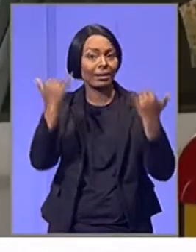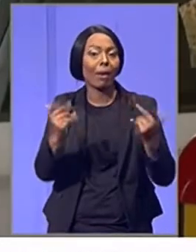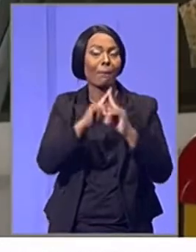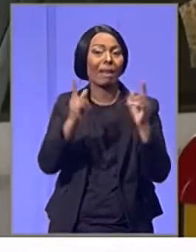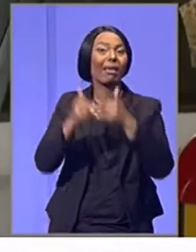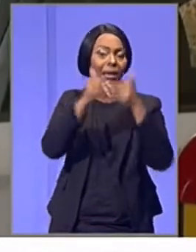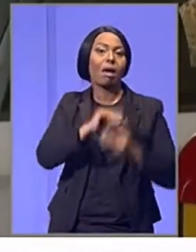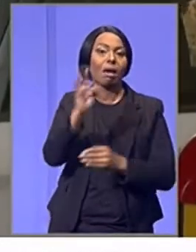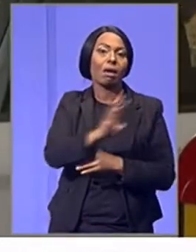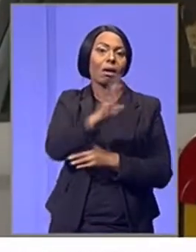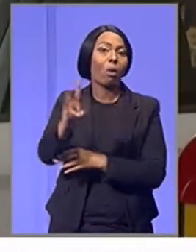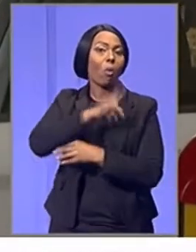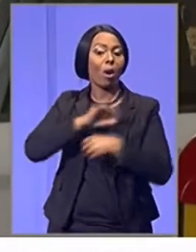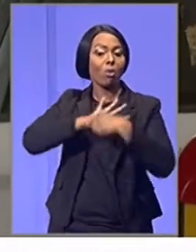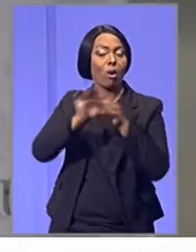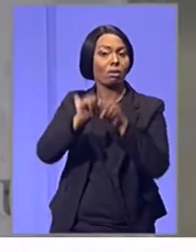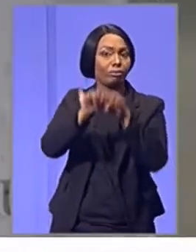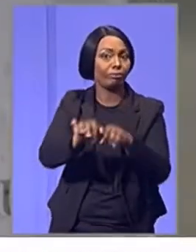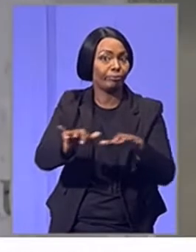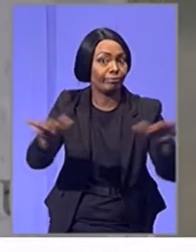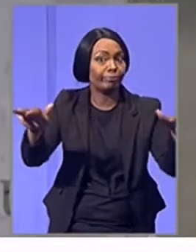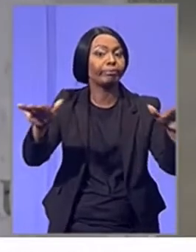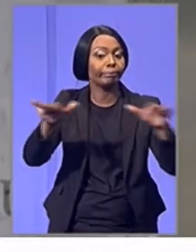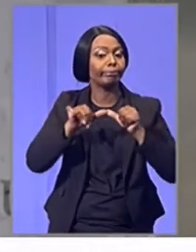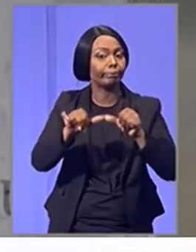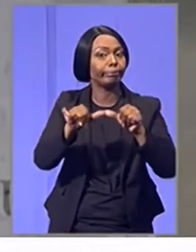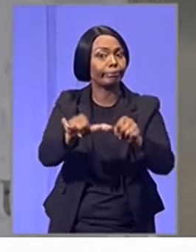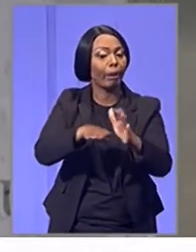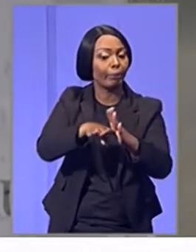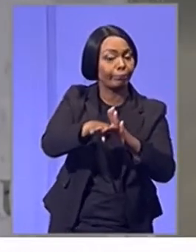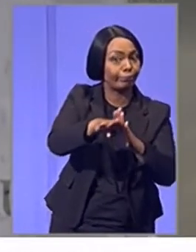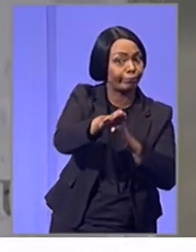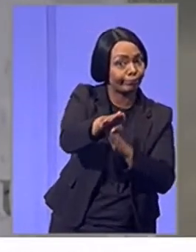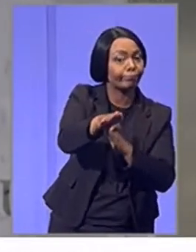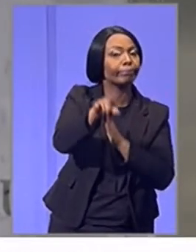COVID-19 le tšwela pele go tsoša hlogo ka mononageng. O